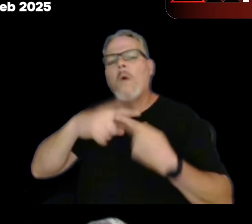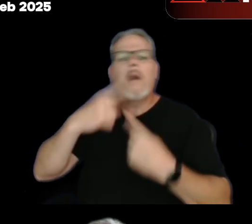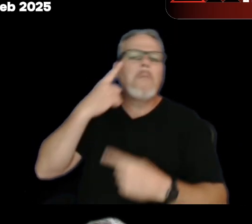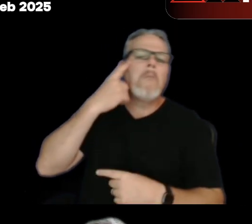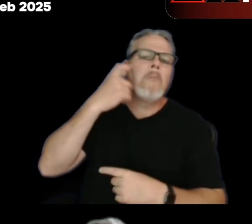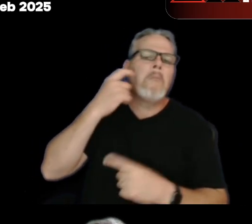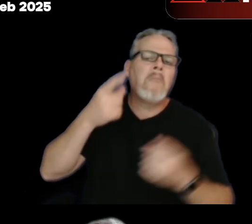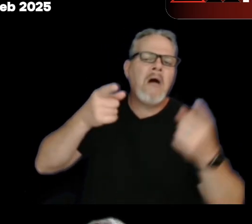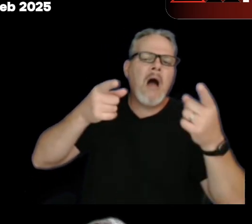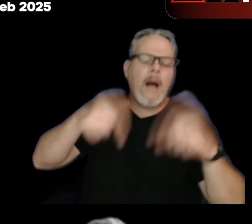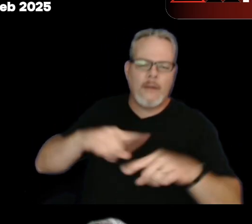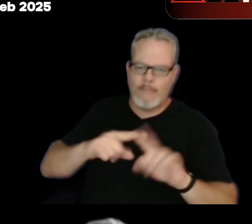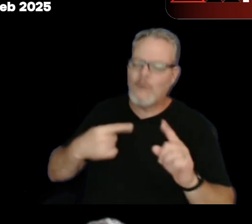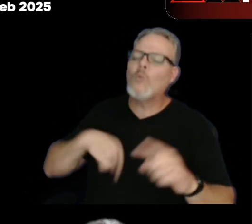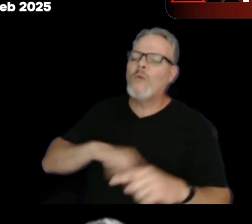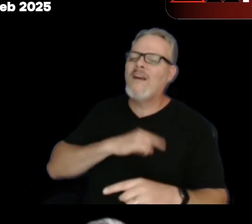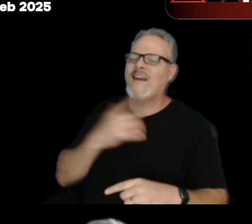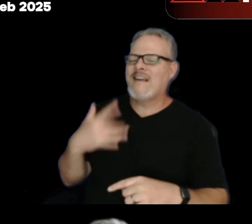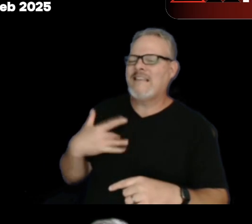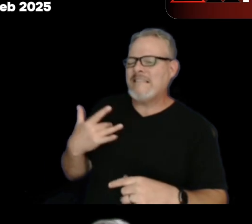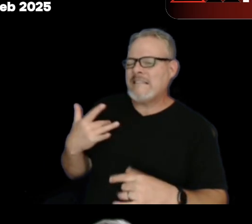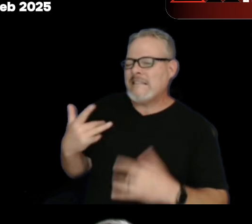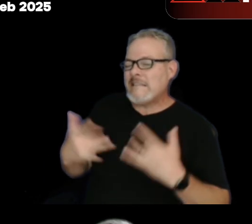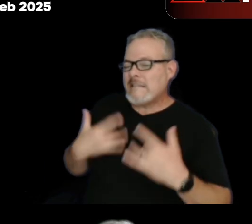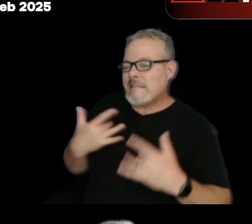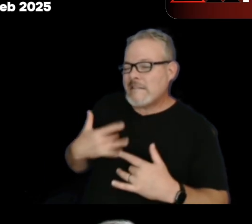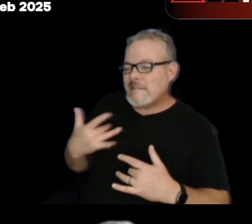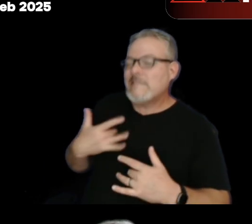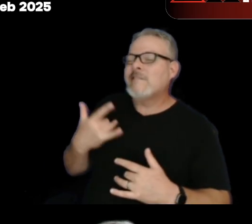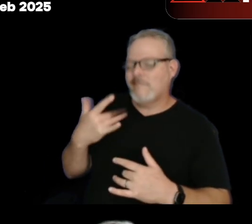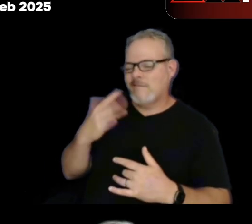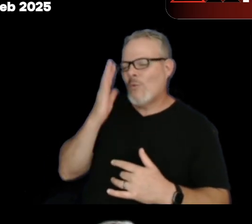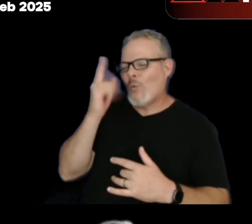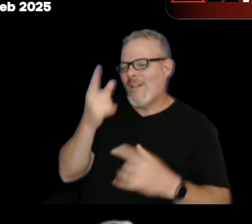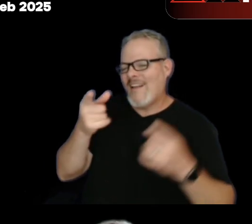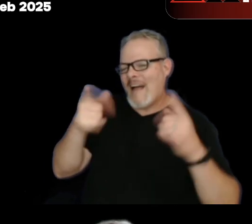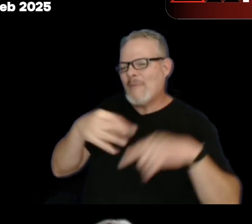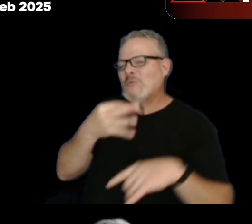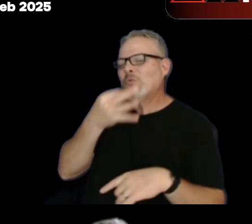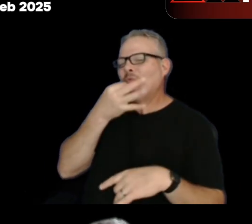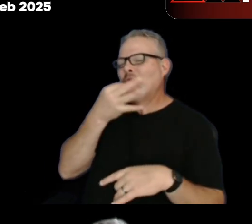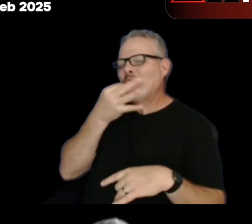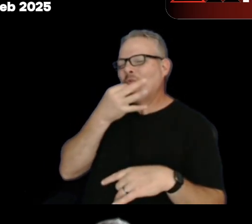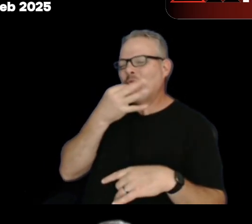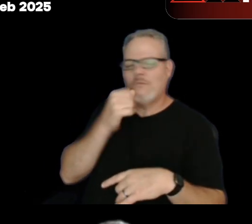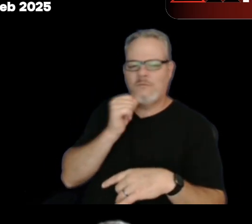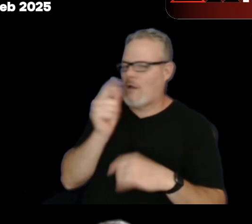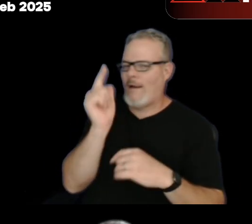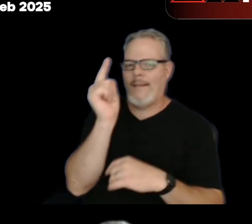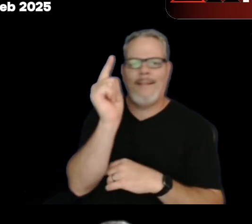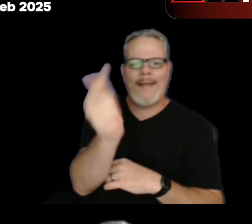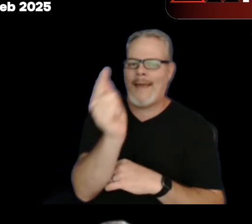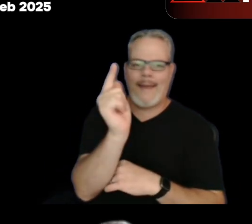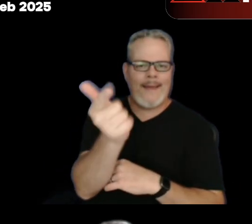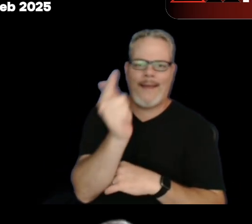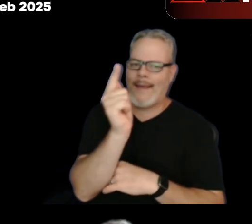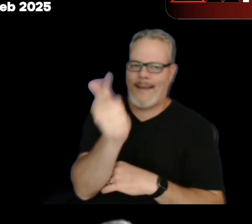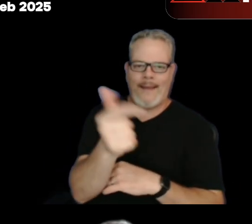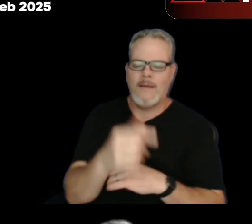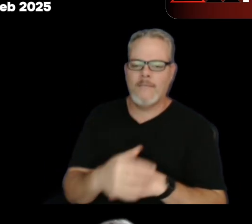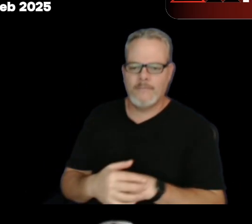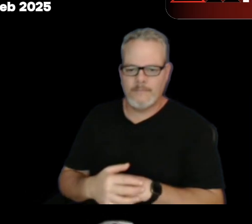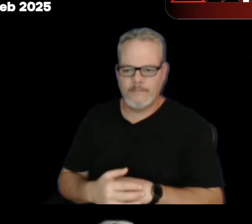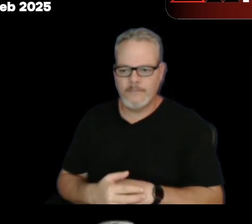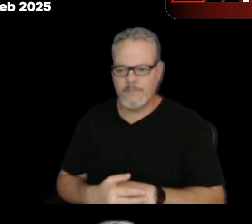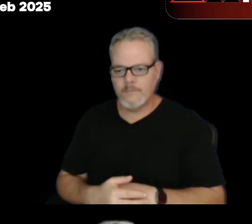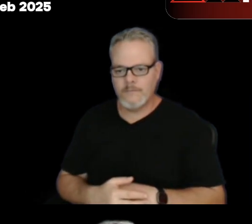would suspect it could be sooner than later, given the short drop here and pattern with the previous episodes as well. And